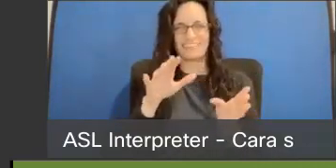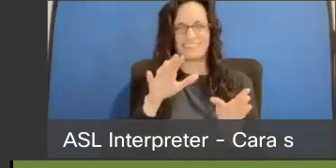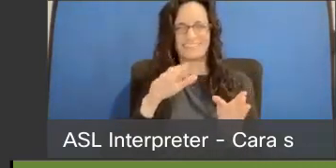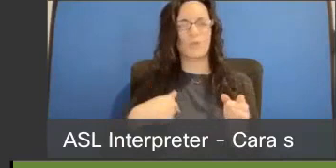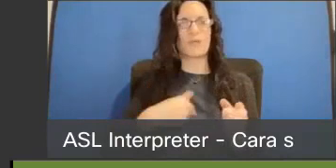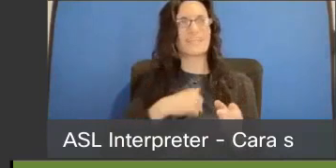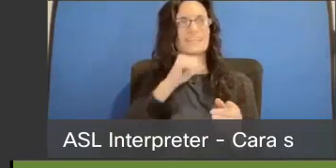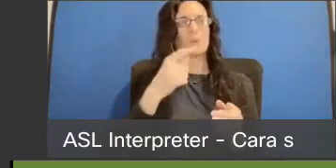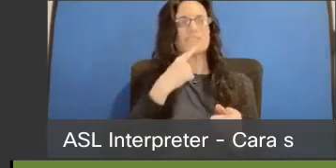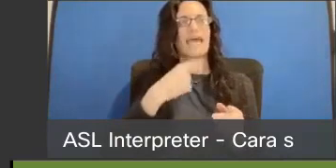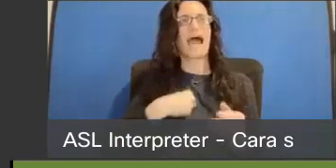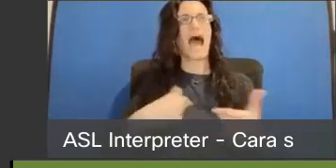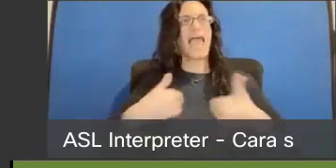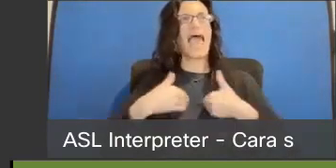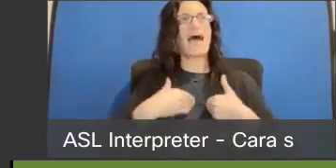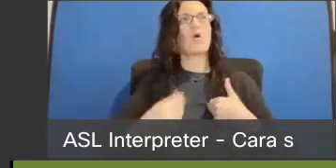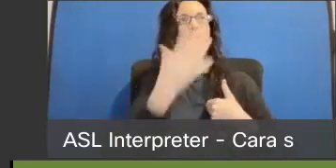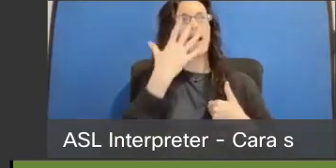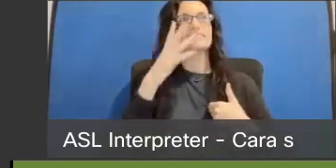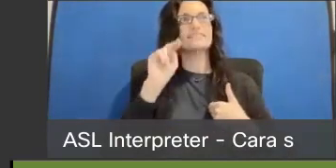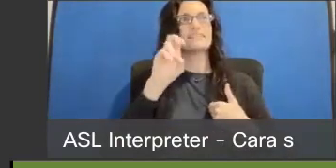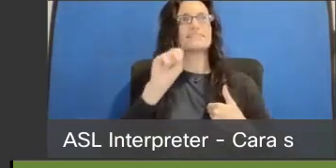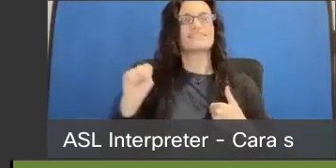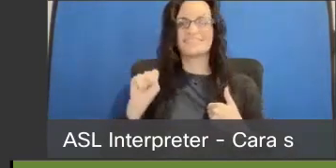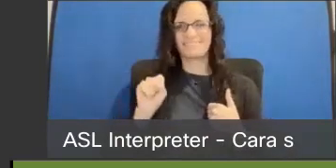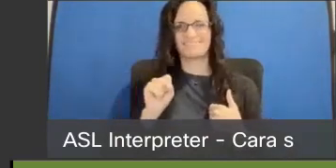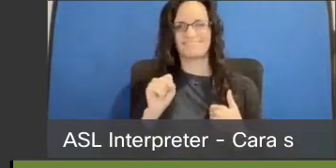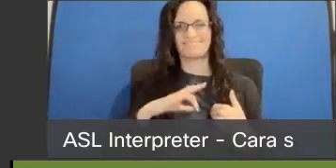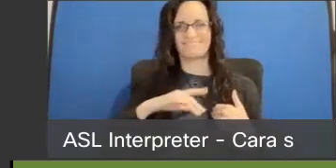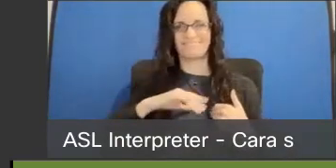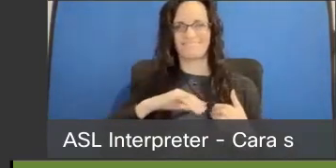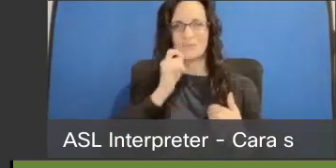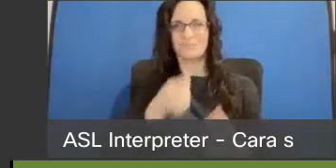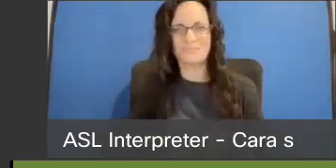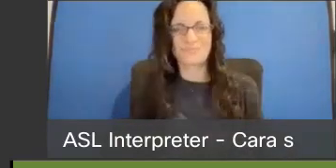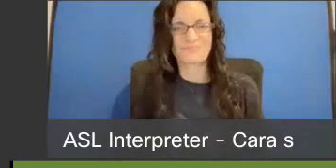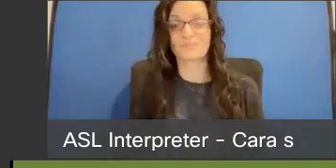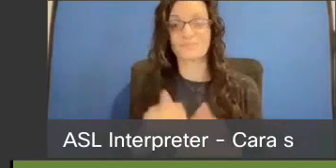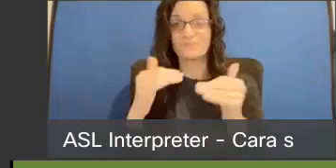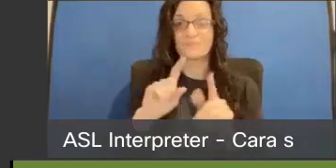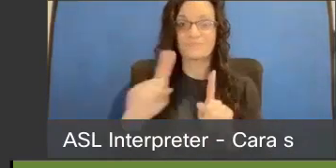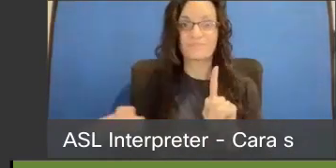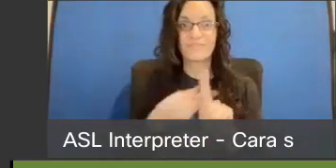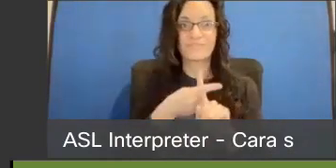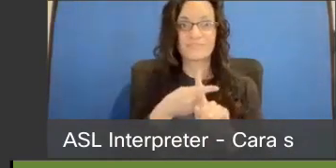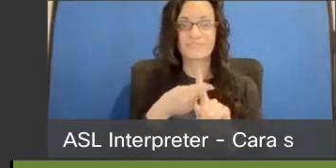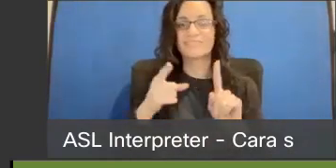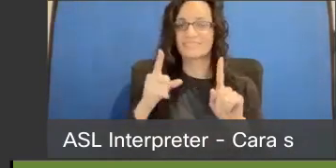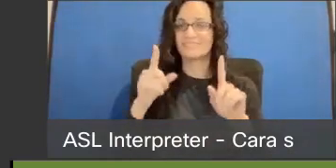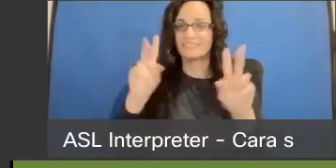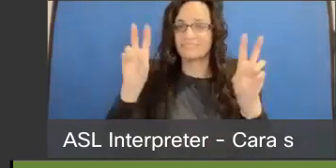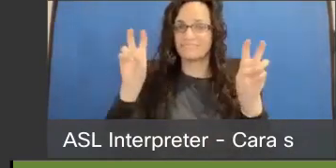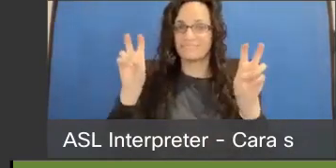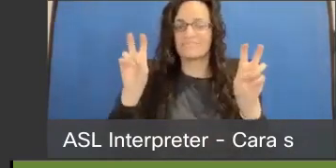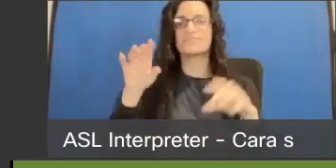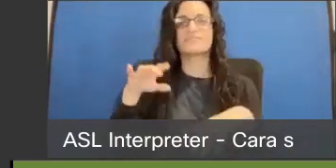but great. All right. Thank you. I appreciate that. So let's jump into this first module, which is about understanding suicide. The